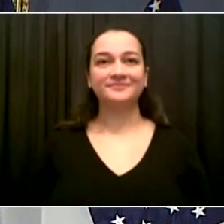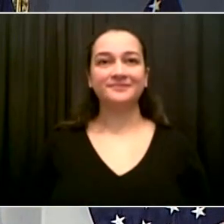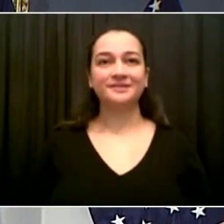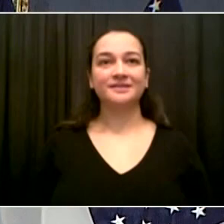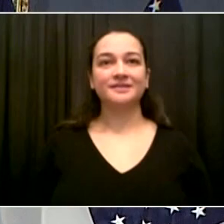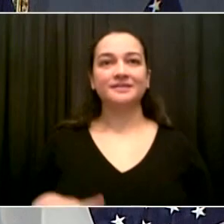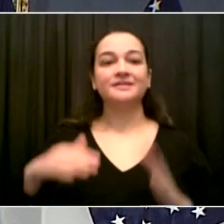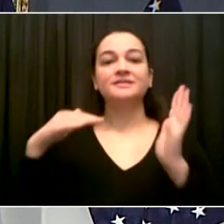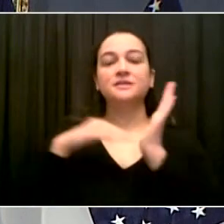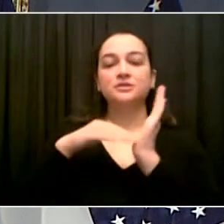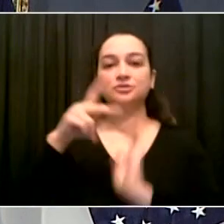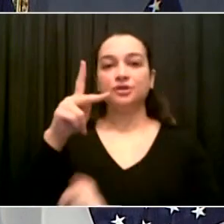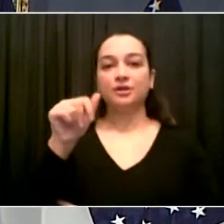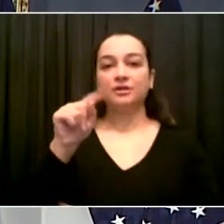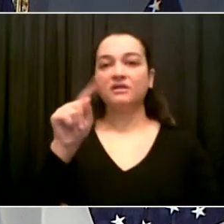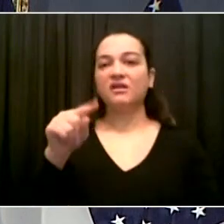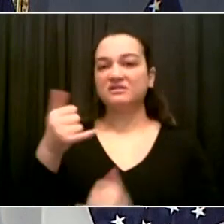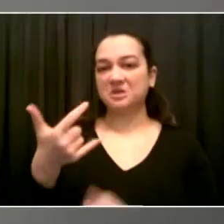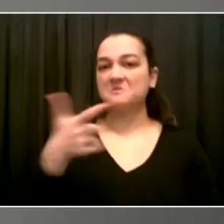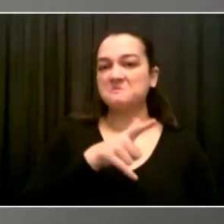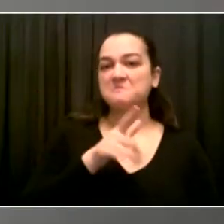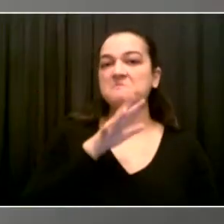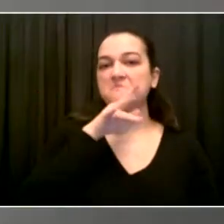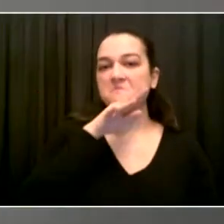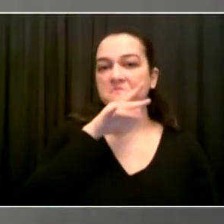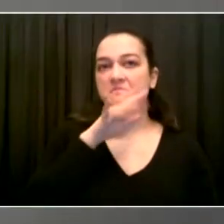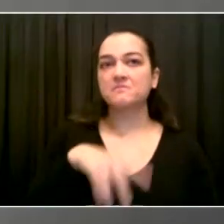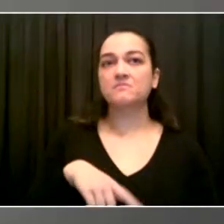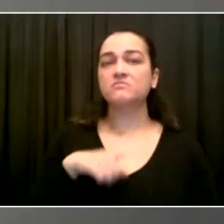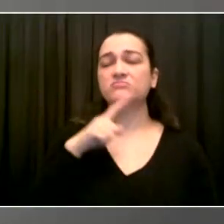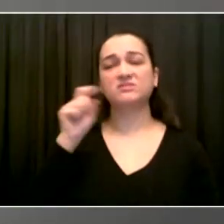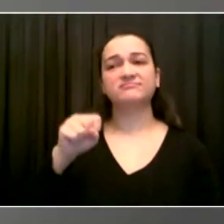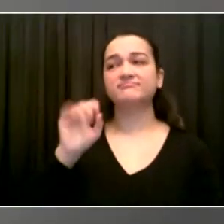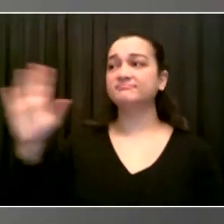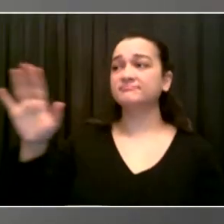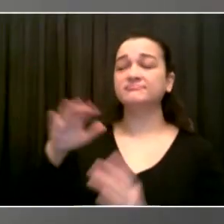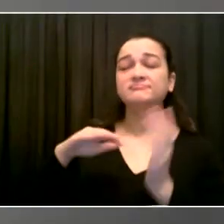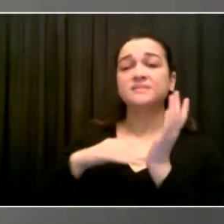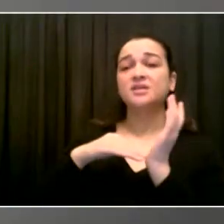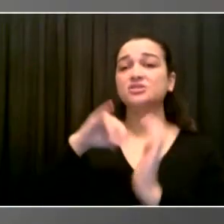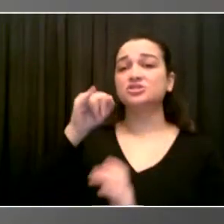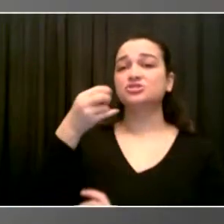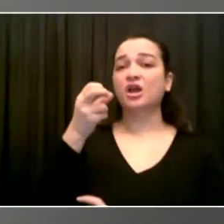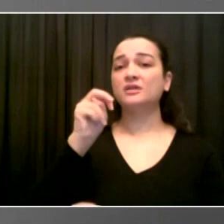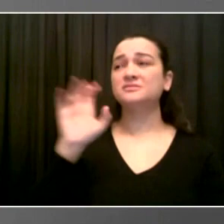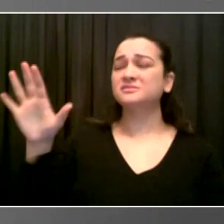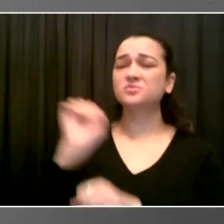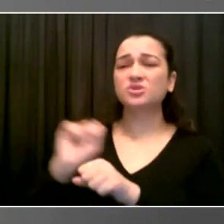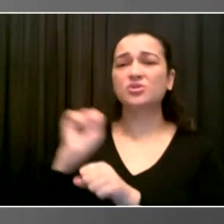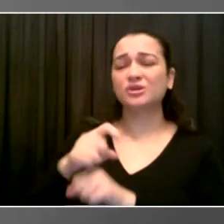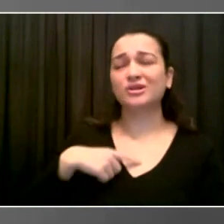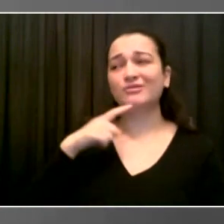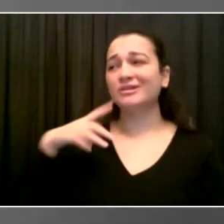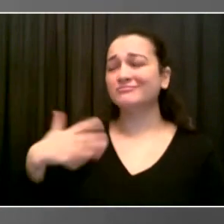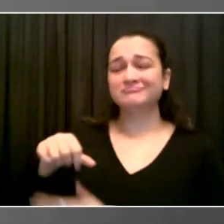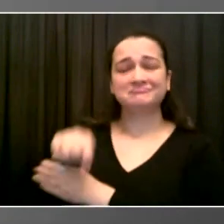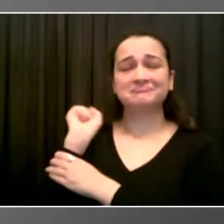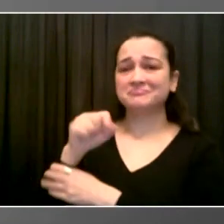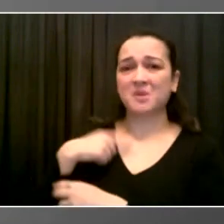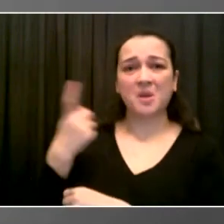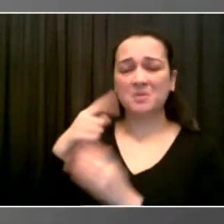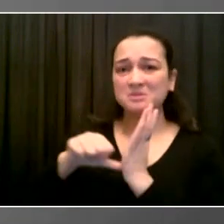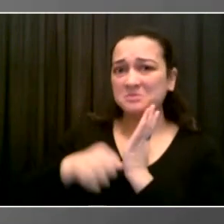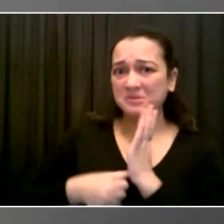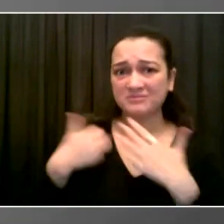very pleased with your support, Mr. Mayor. You know, we've been able to open up 2 centers of excellence in Roosevelt